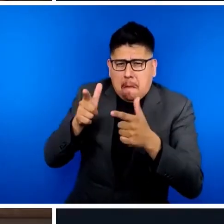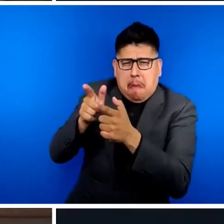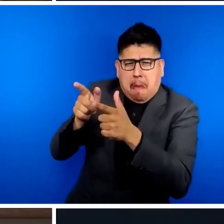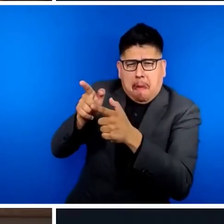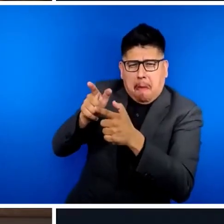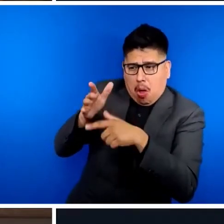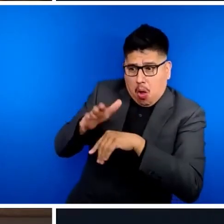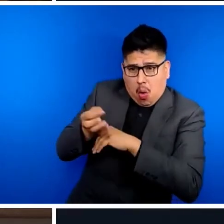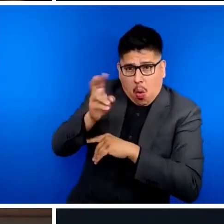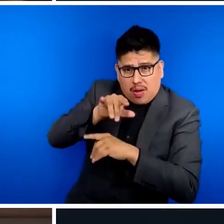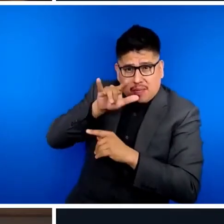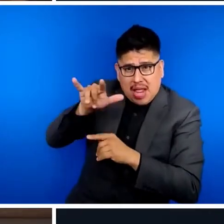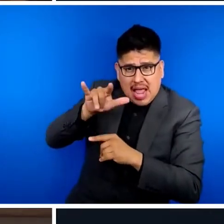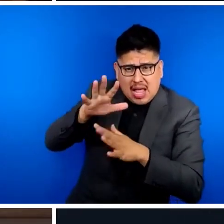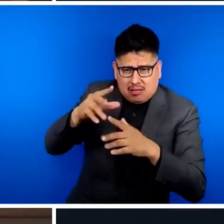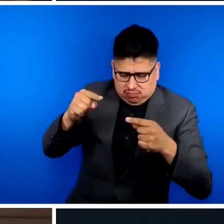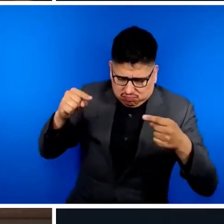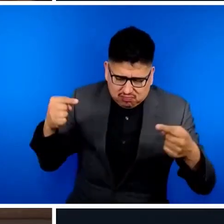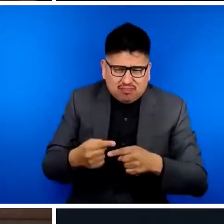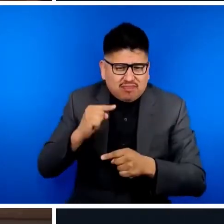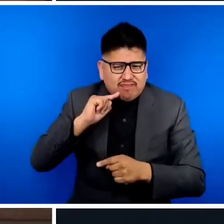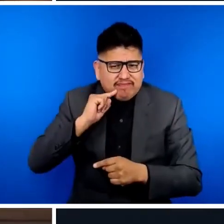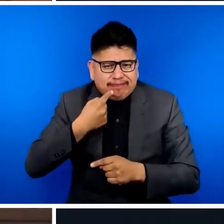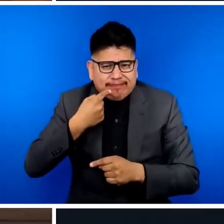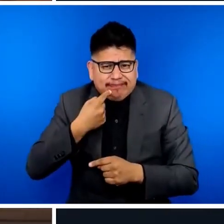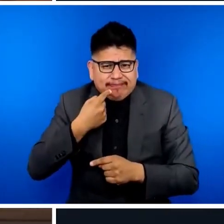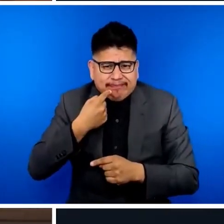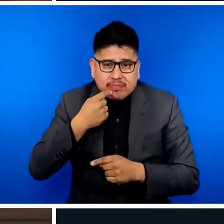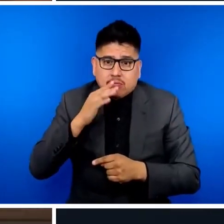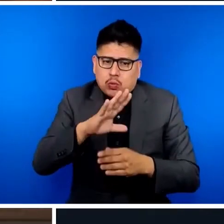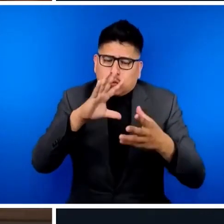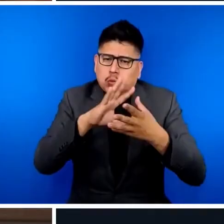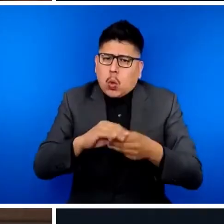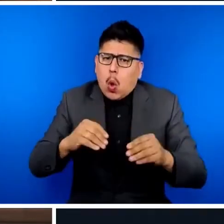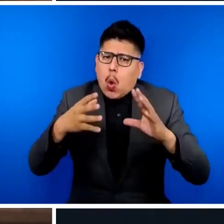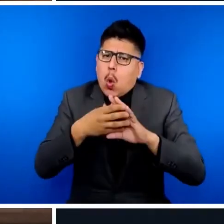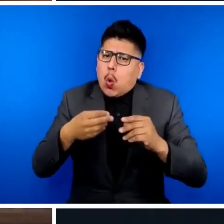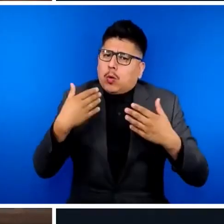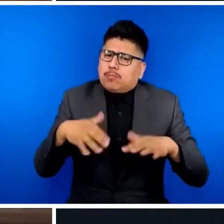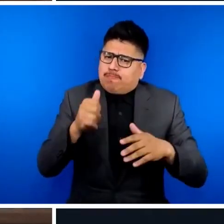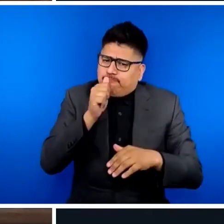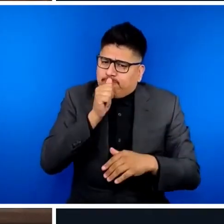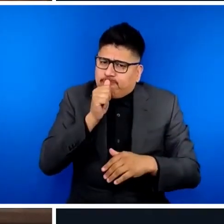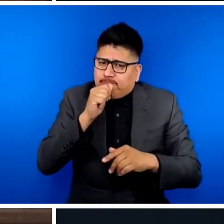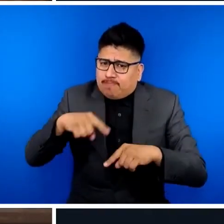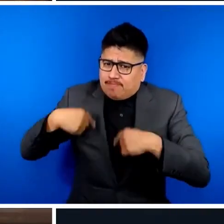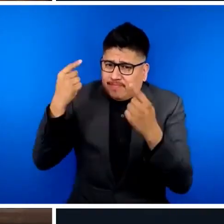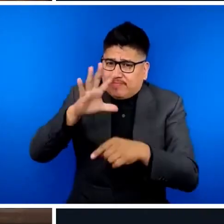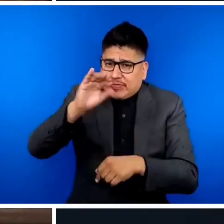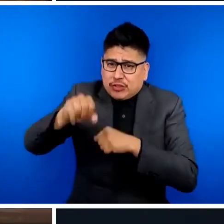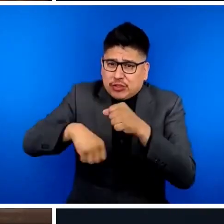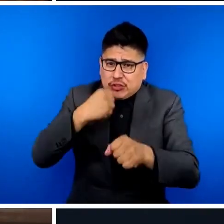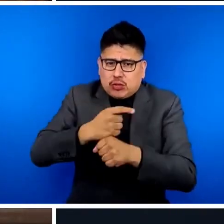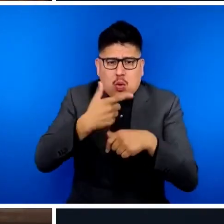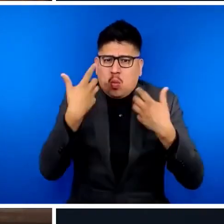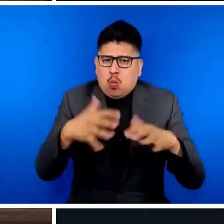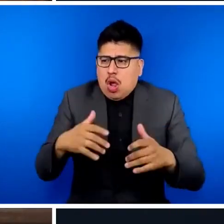hurt. His story was secret for over 50 years. He didn't even want to tell his wife, but the legend grew and